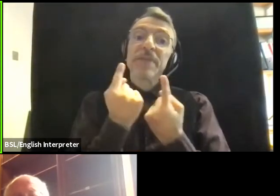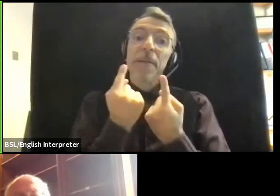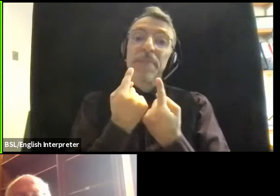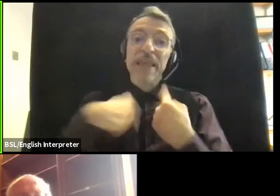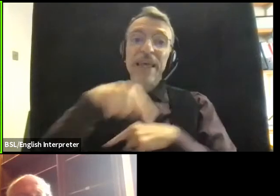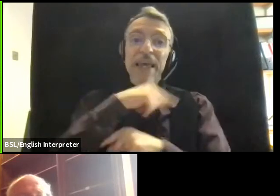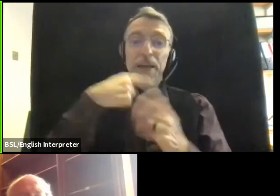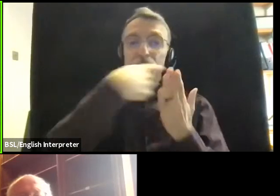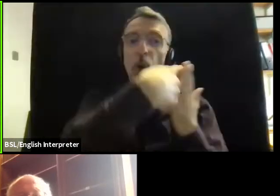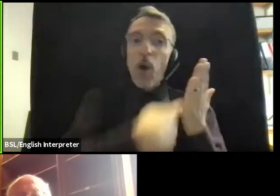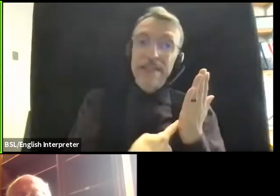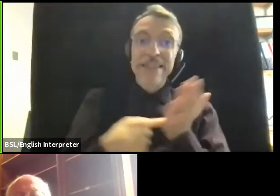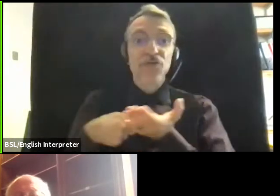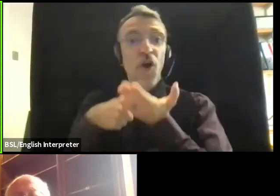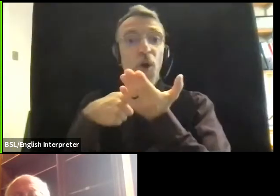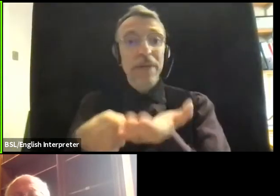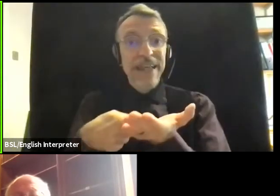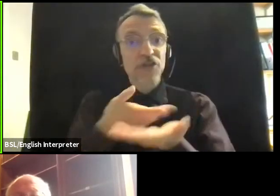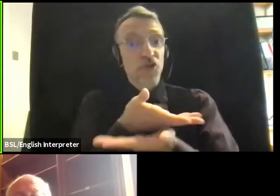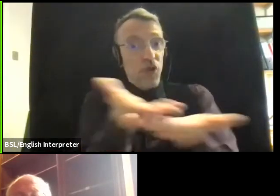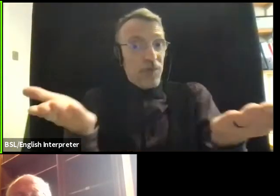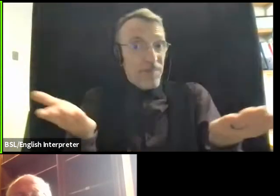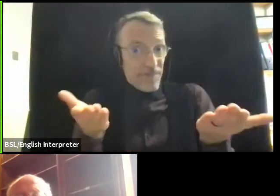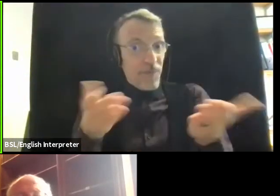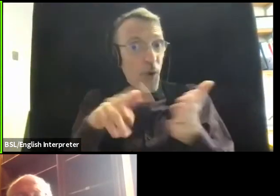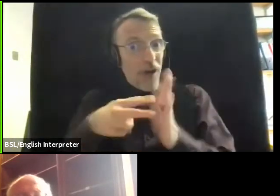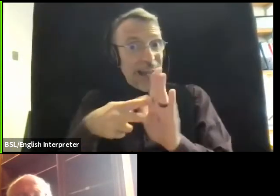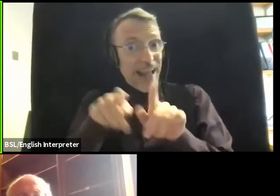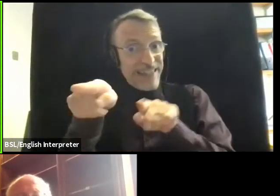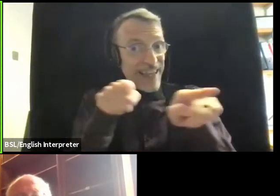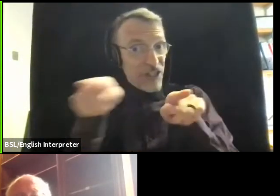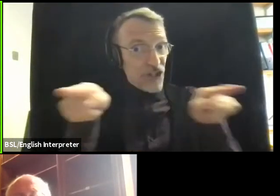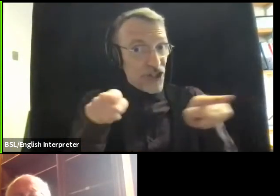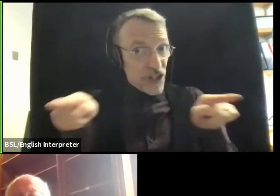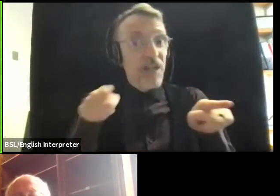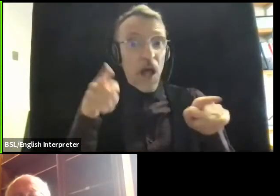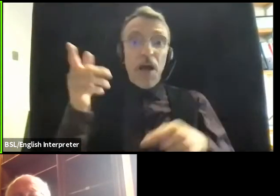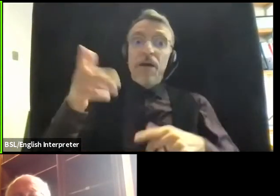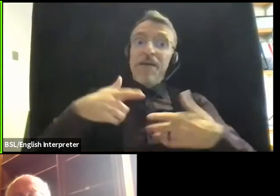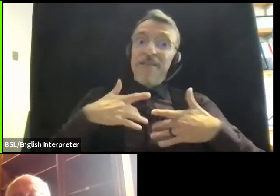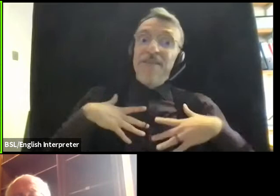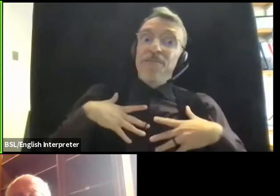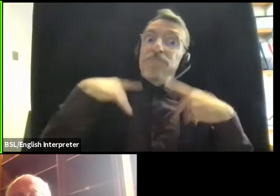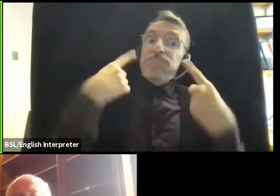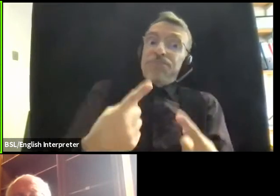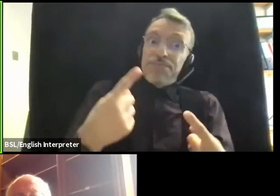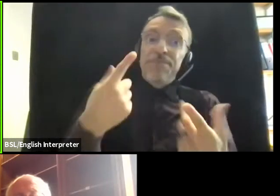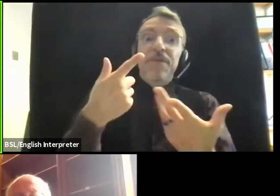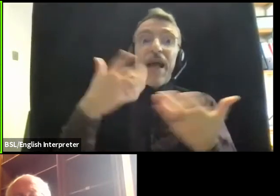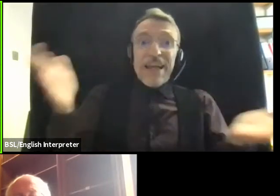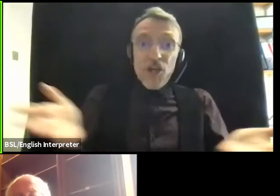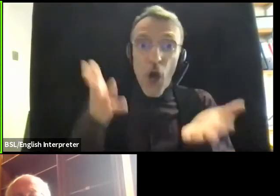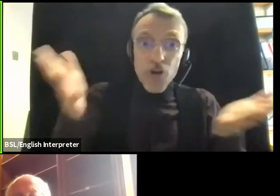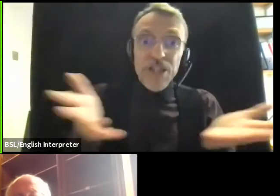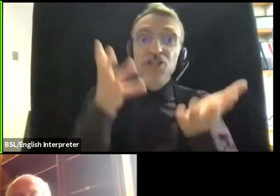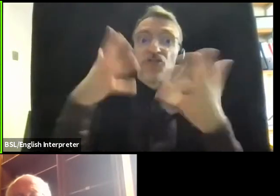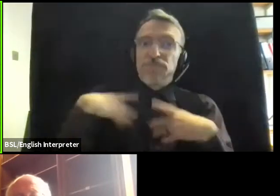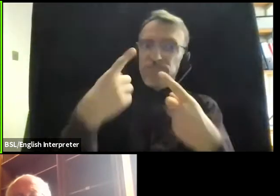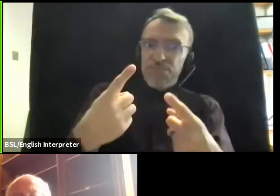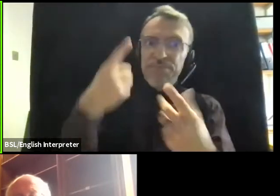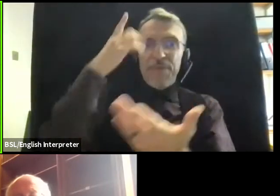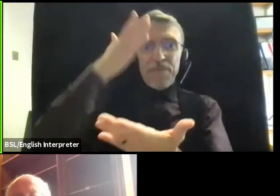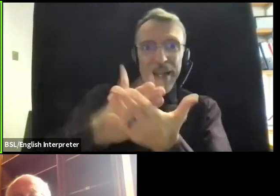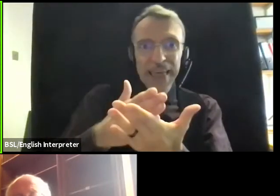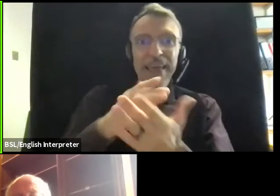a policy recommendation to all organizations championing freedom of religion or belief, to all initiatives championing freedom of